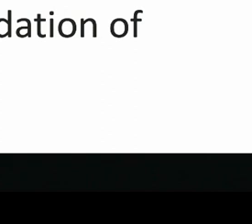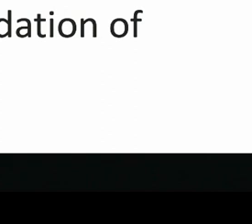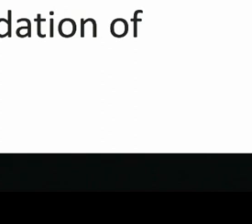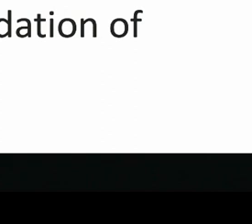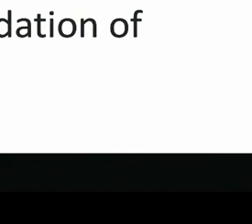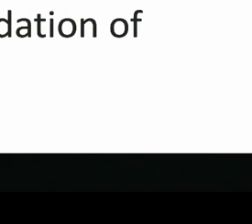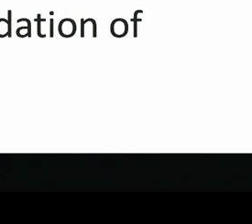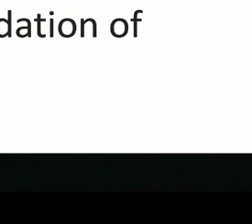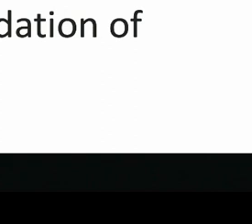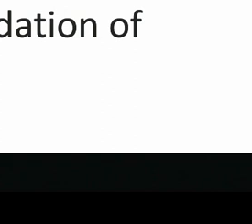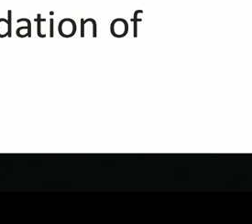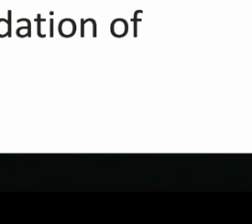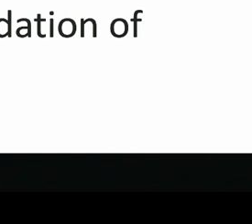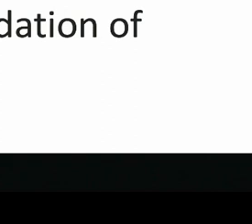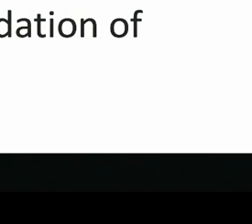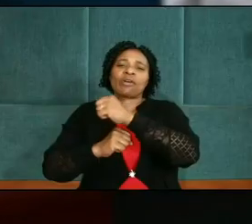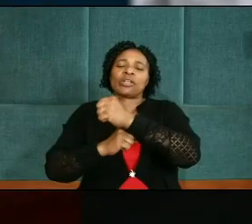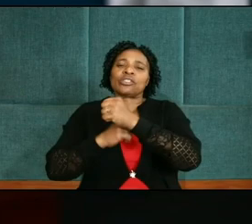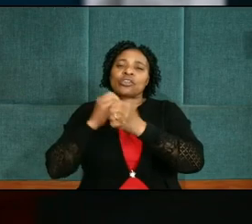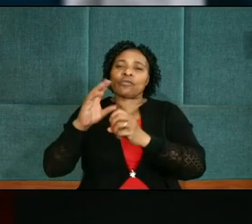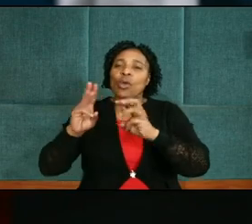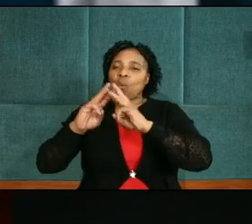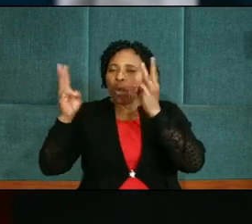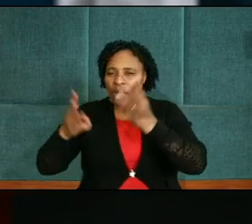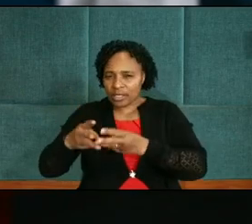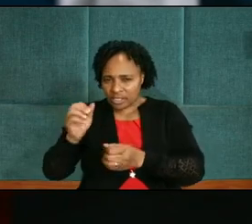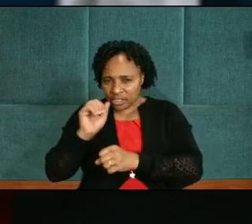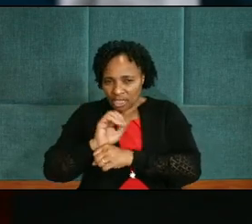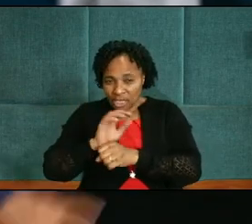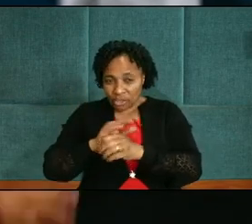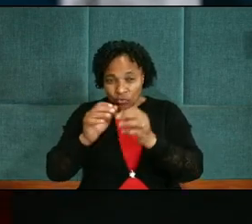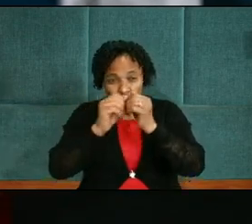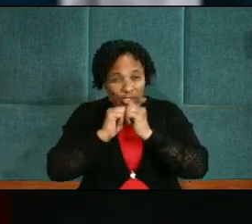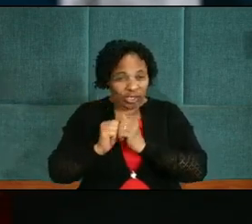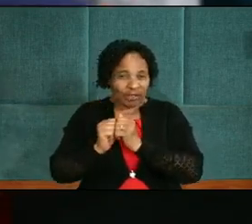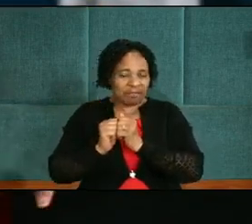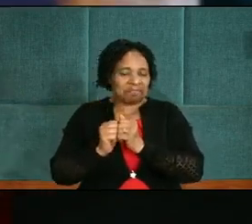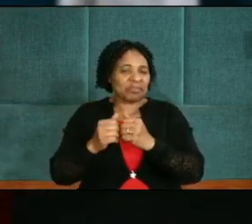the foundation of the world. Is the church with me? So he